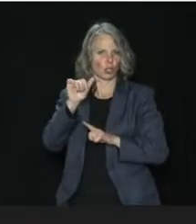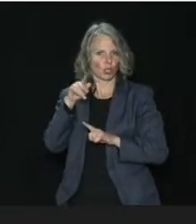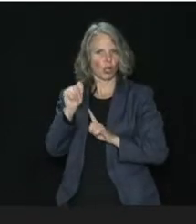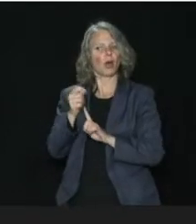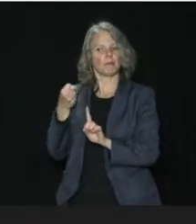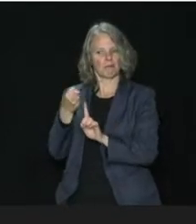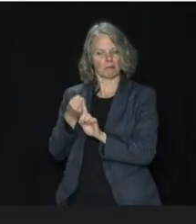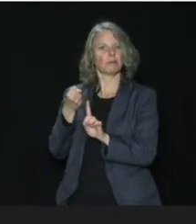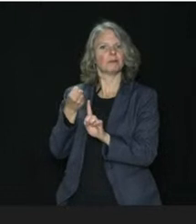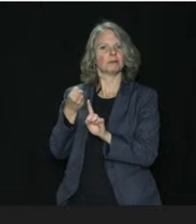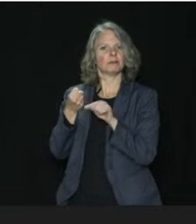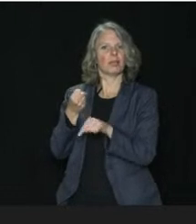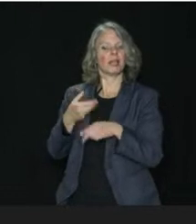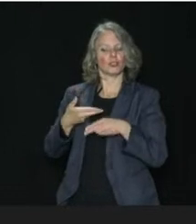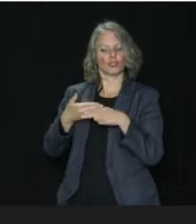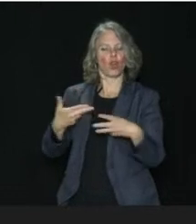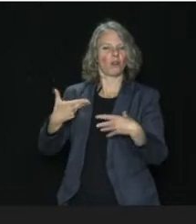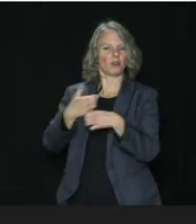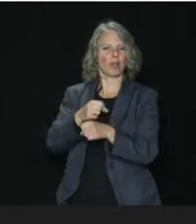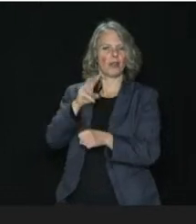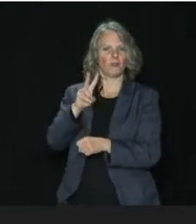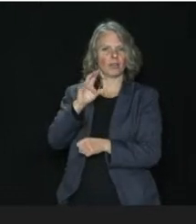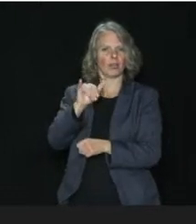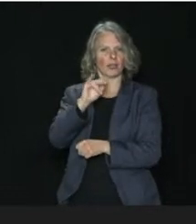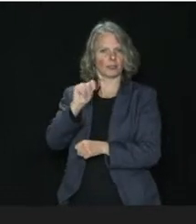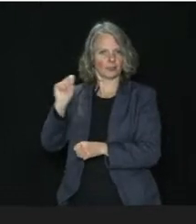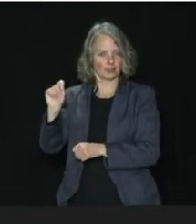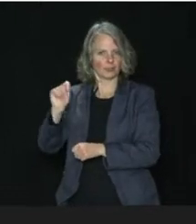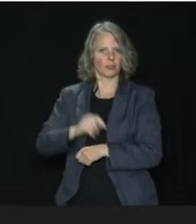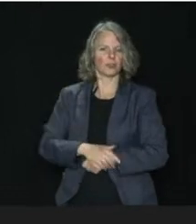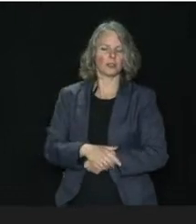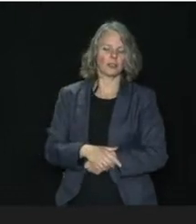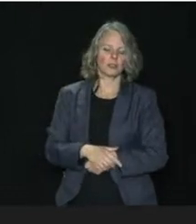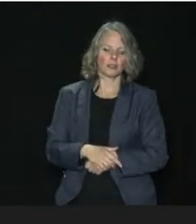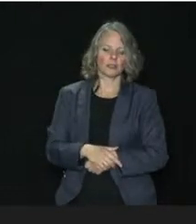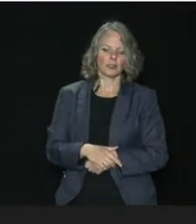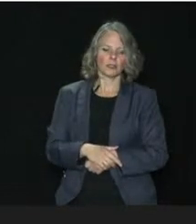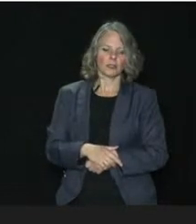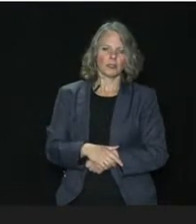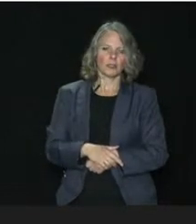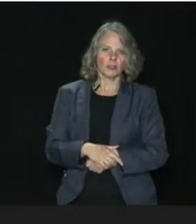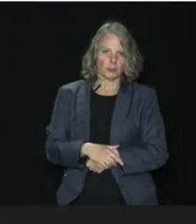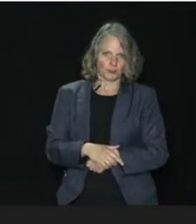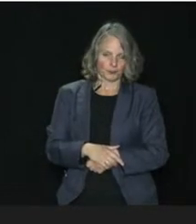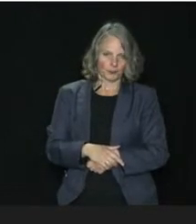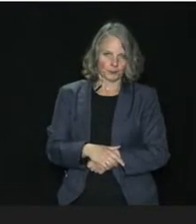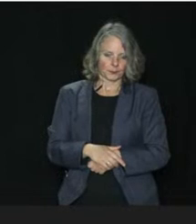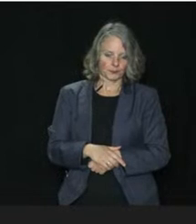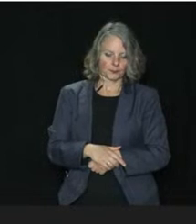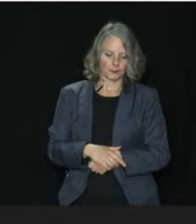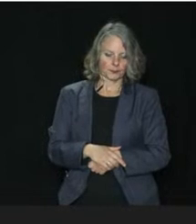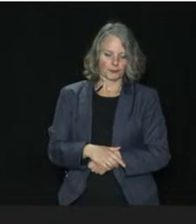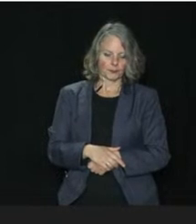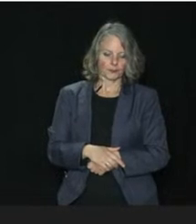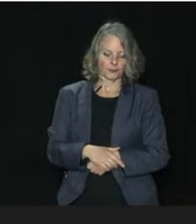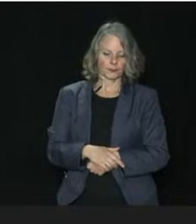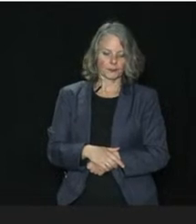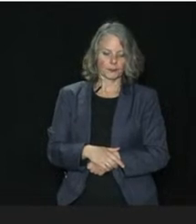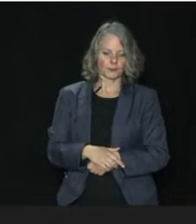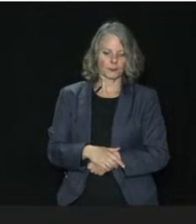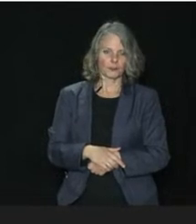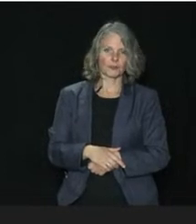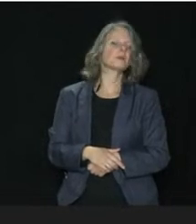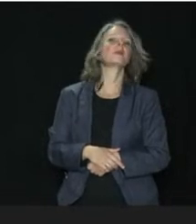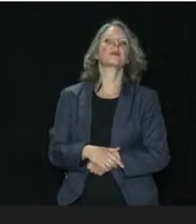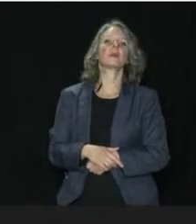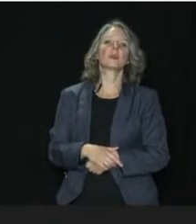platelets, known as vaccine-induced immune thrombotic thrombocytopenia, or VIT,